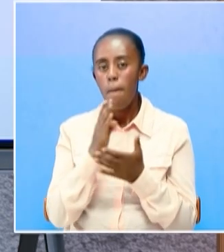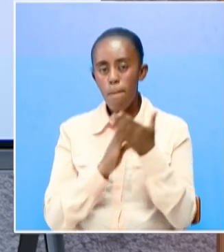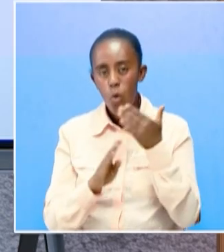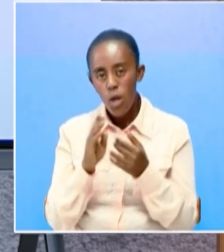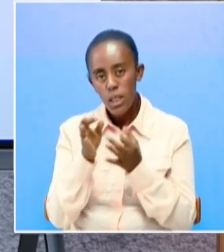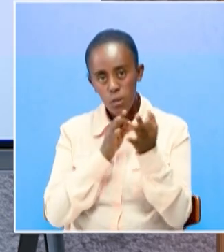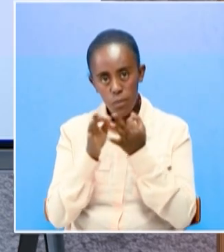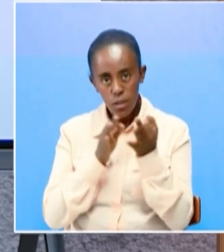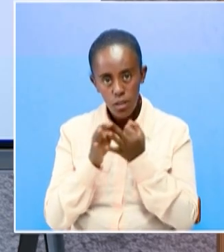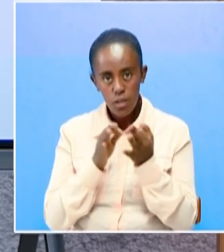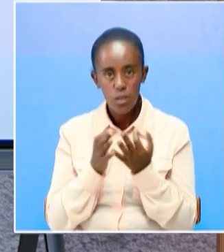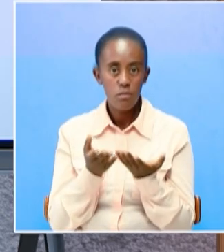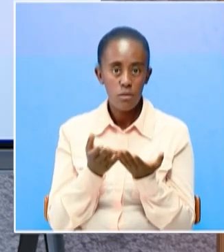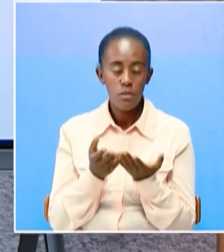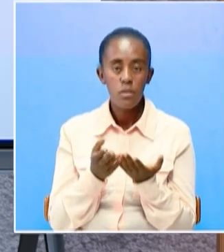expression that we use,